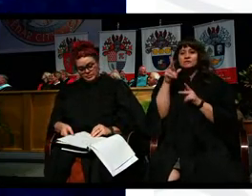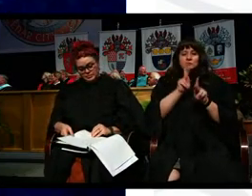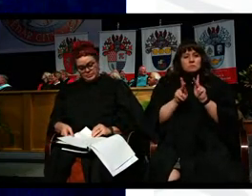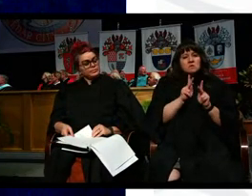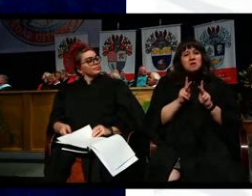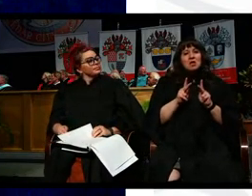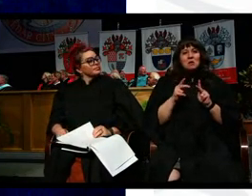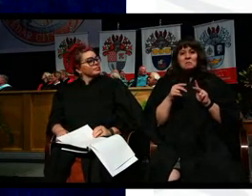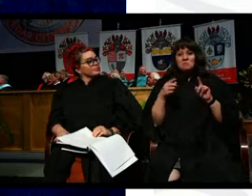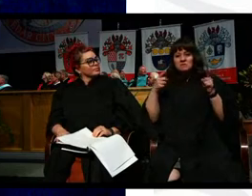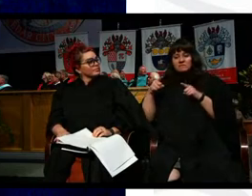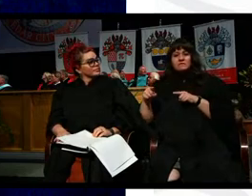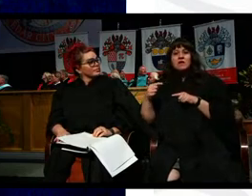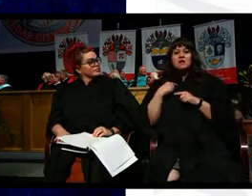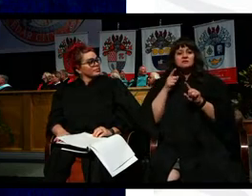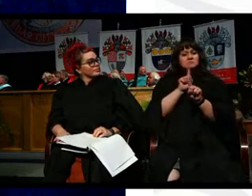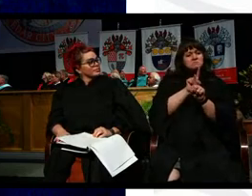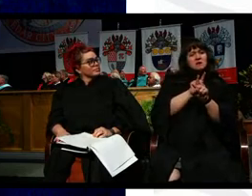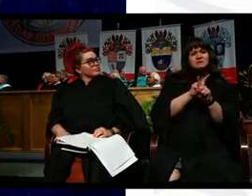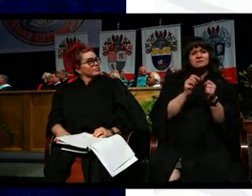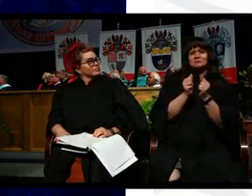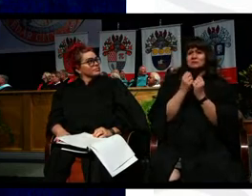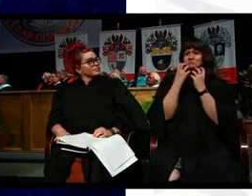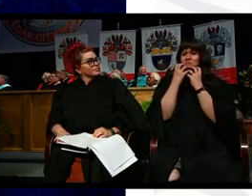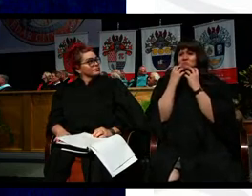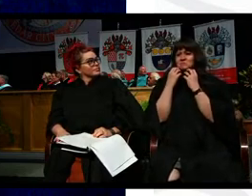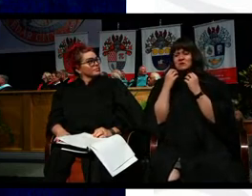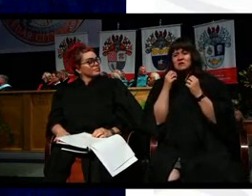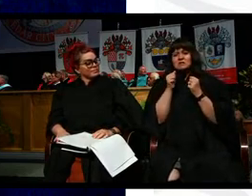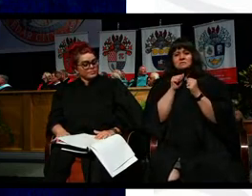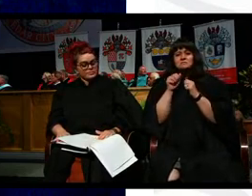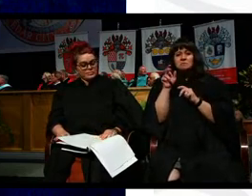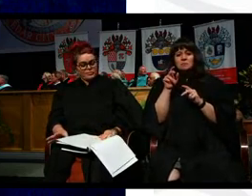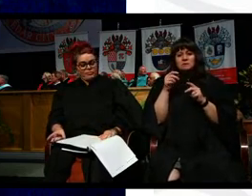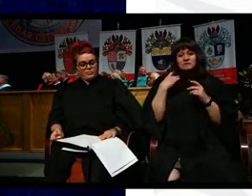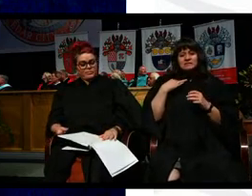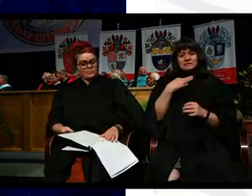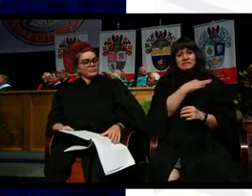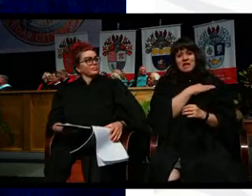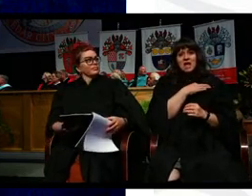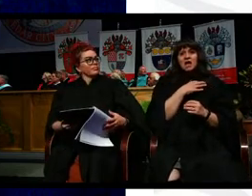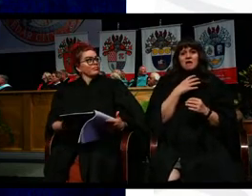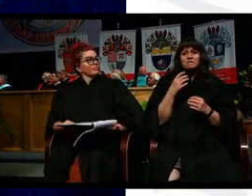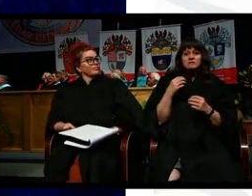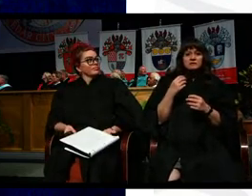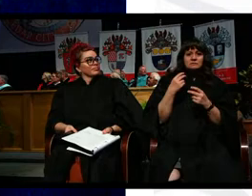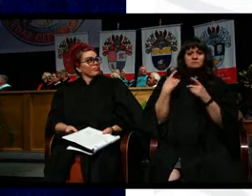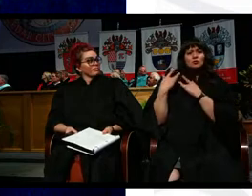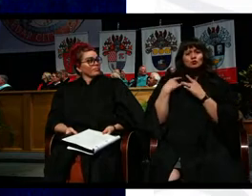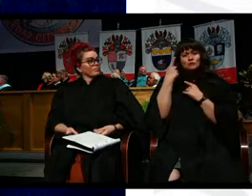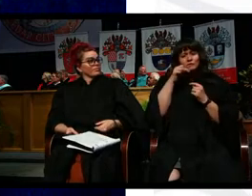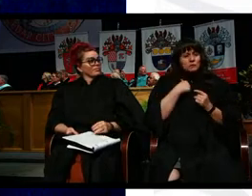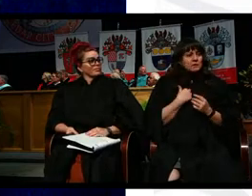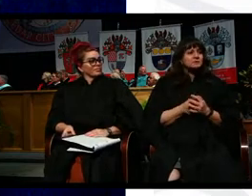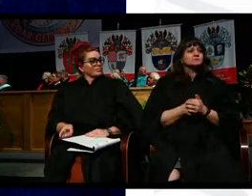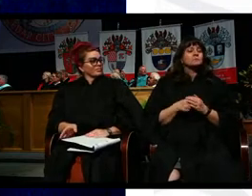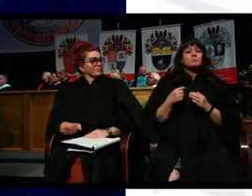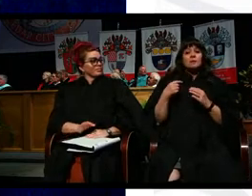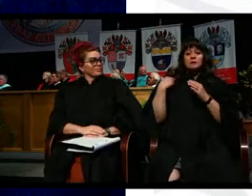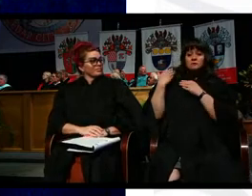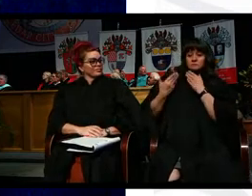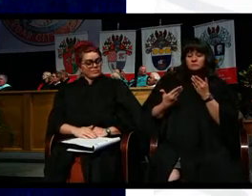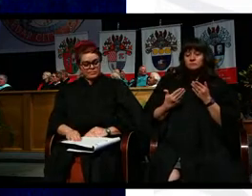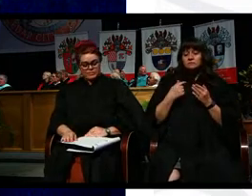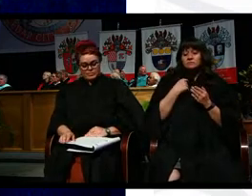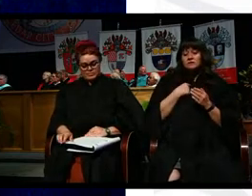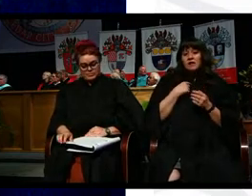lifelong friendships, and was mentored by caring faculty, staff, and administrators. And for the past 27 years, I have been fortunate to